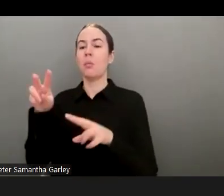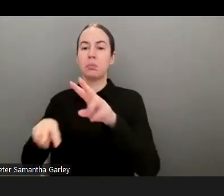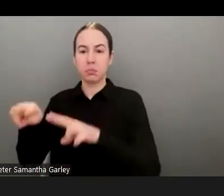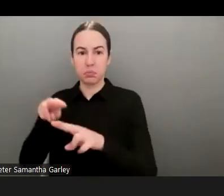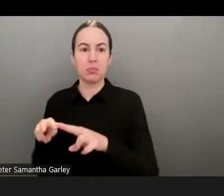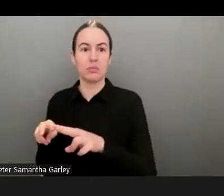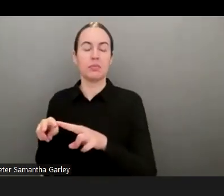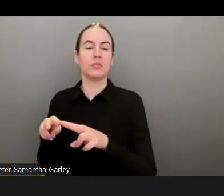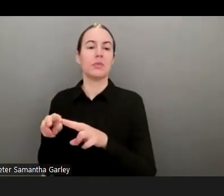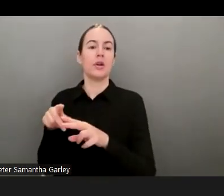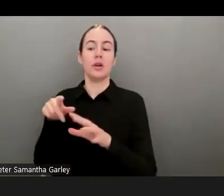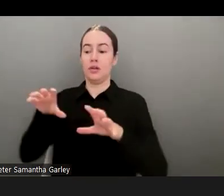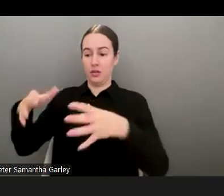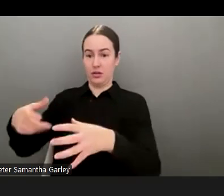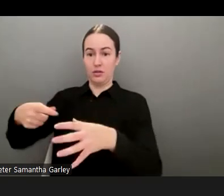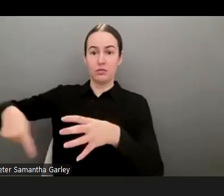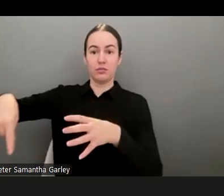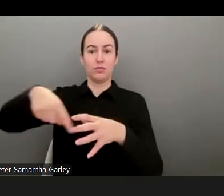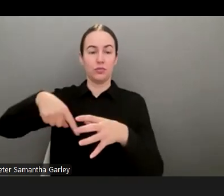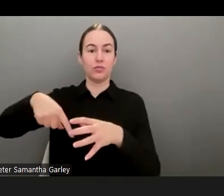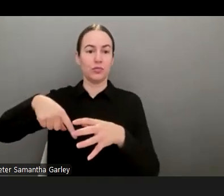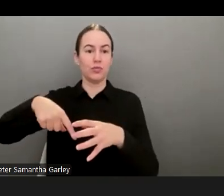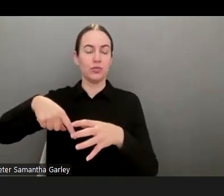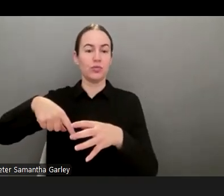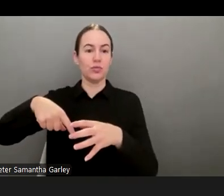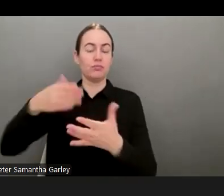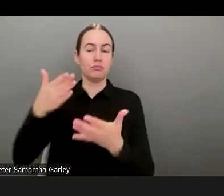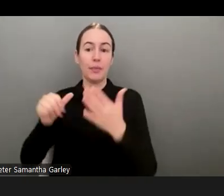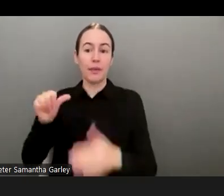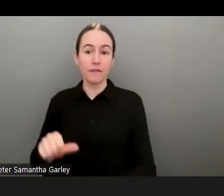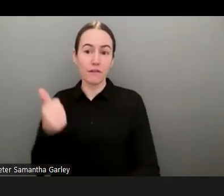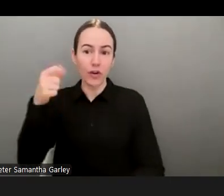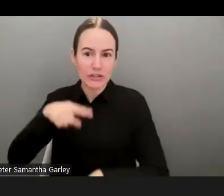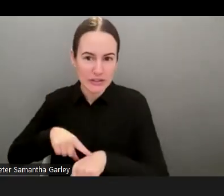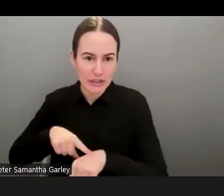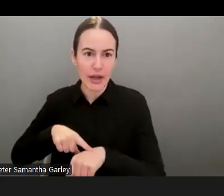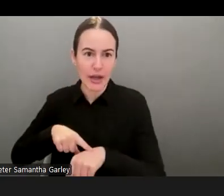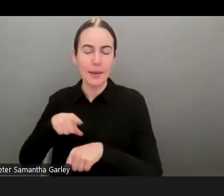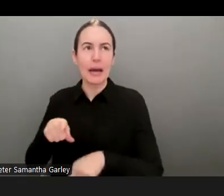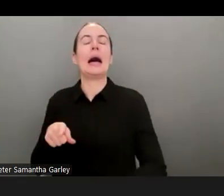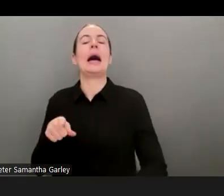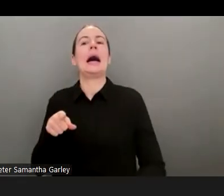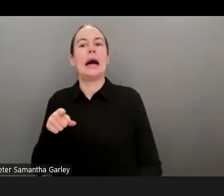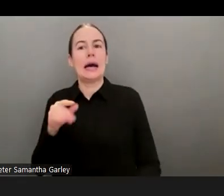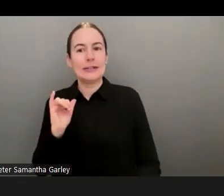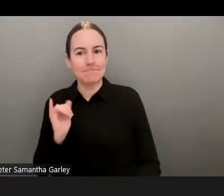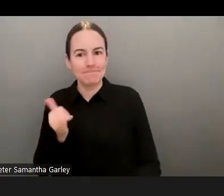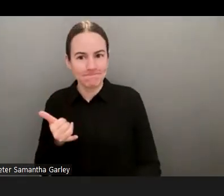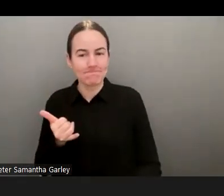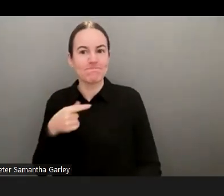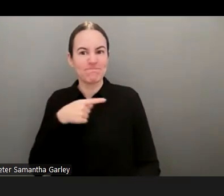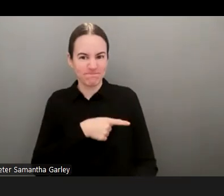parties, those service providers it has been the first time they've actually understood that yes, this law applies to them, because there is